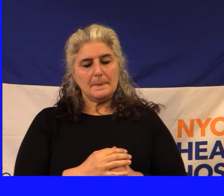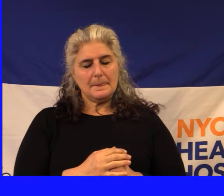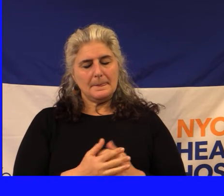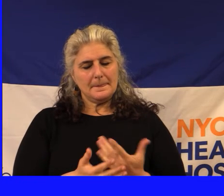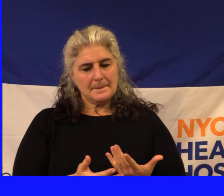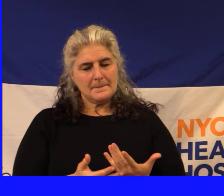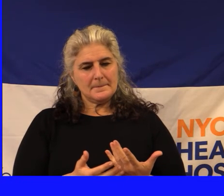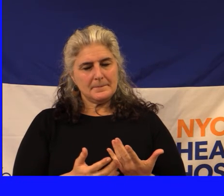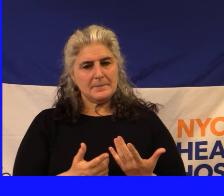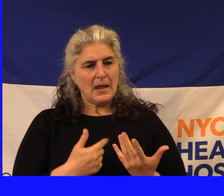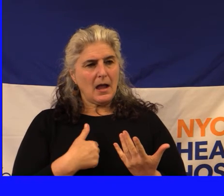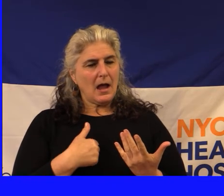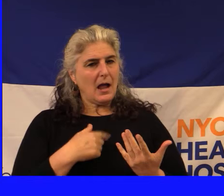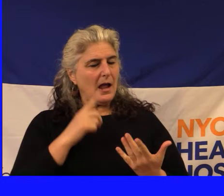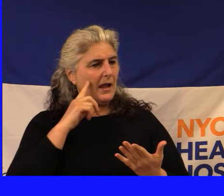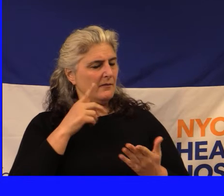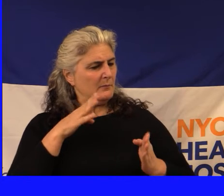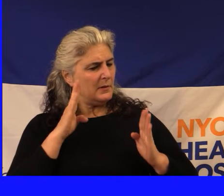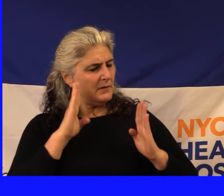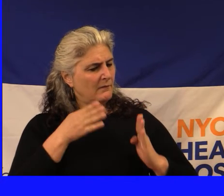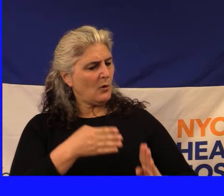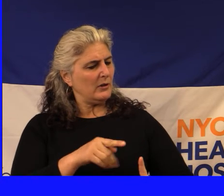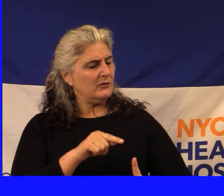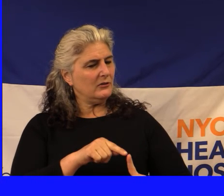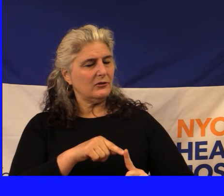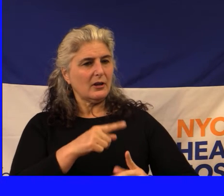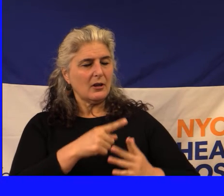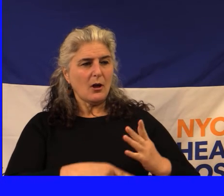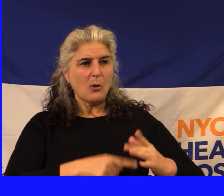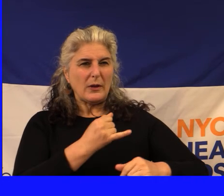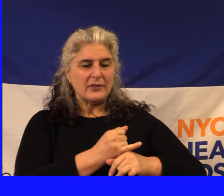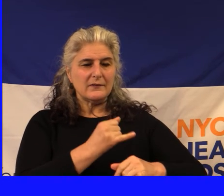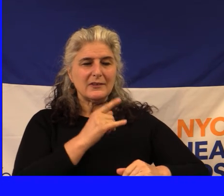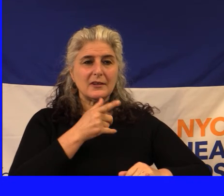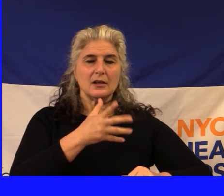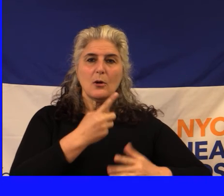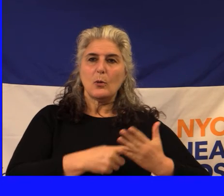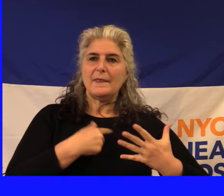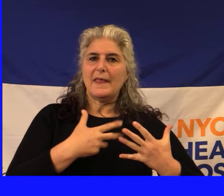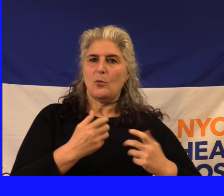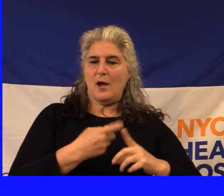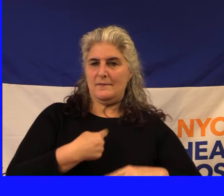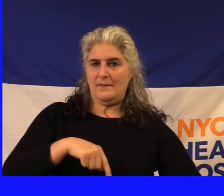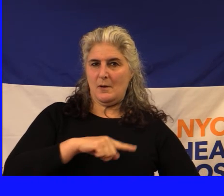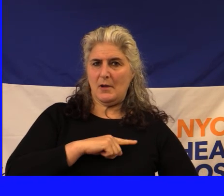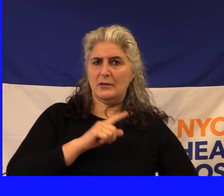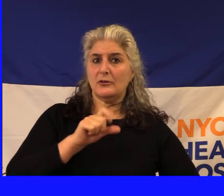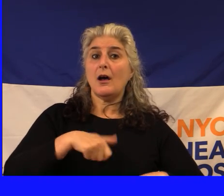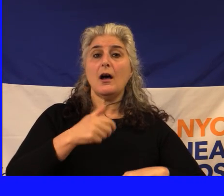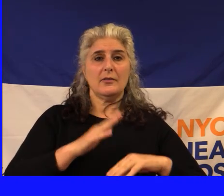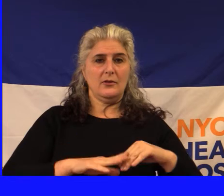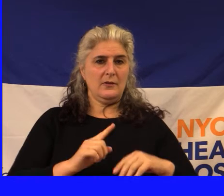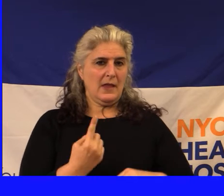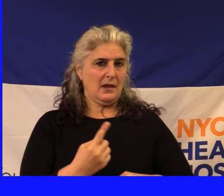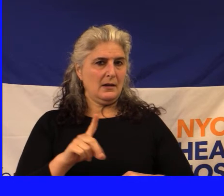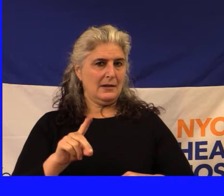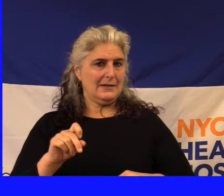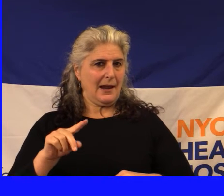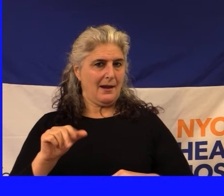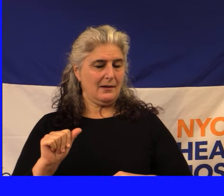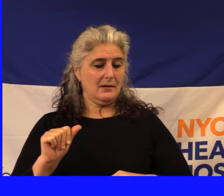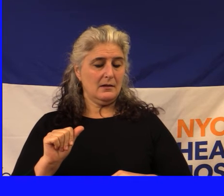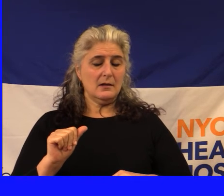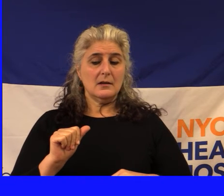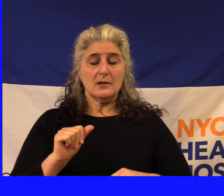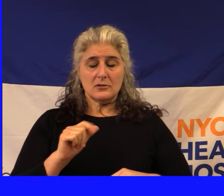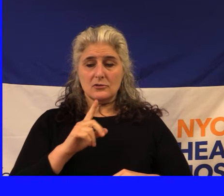I've been paying attention to what the facilities really want from us beyond just the data. And as Matt said, being on the